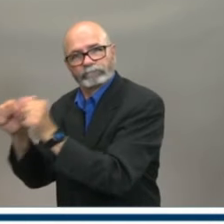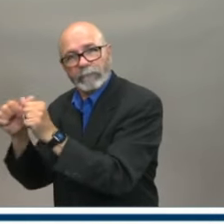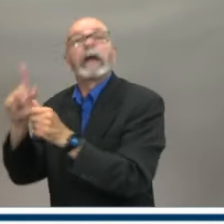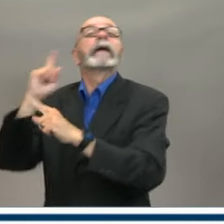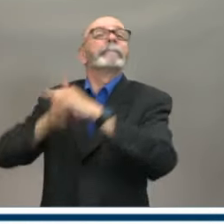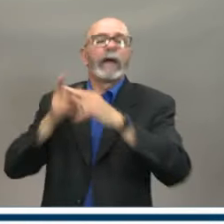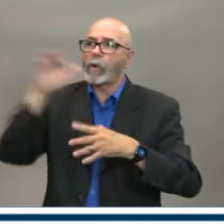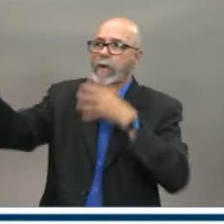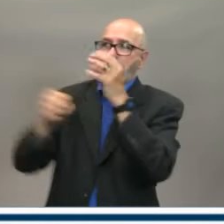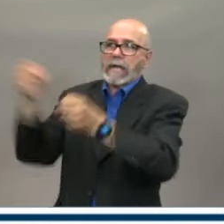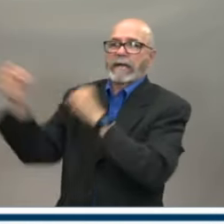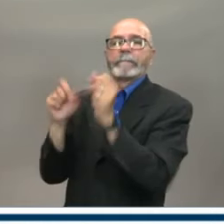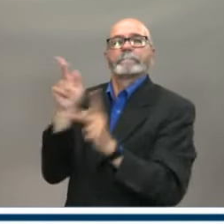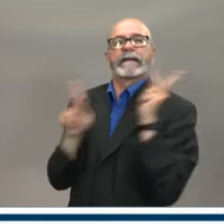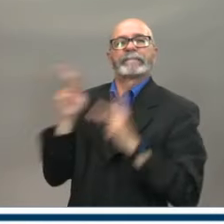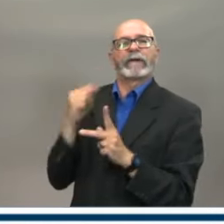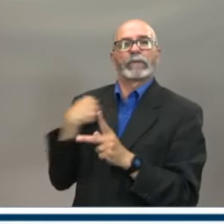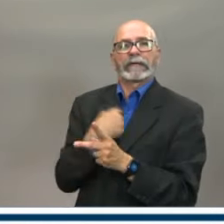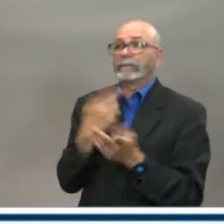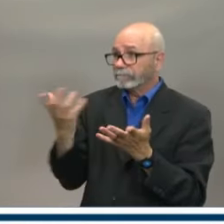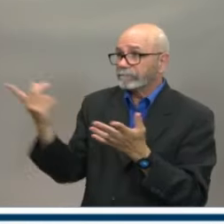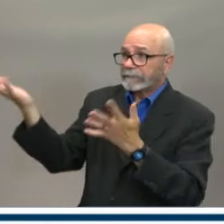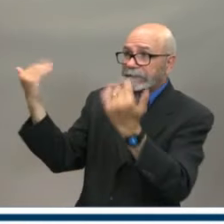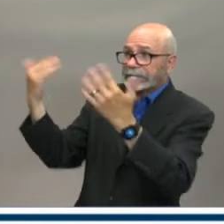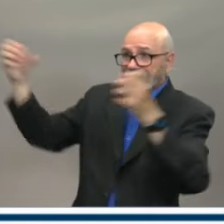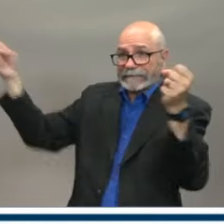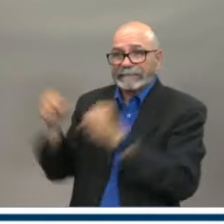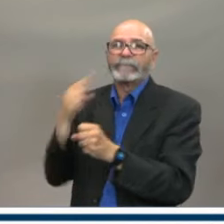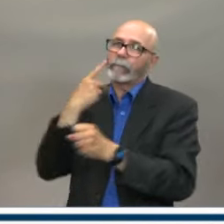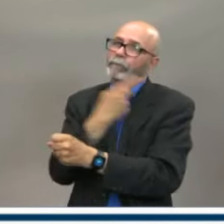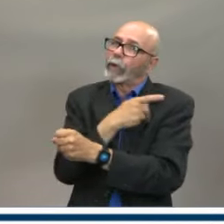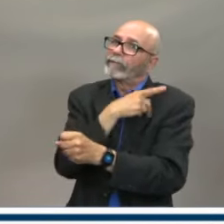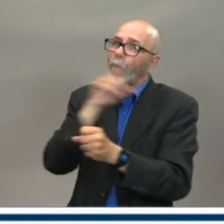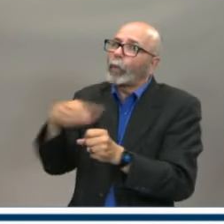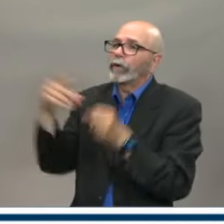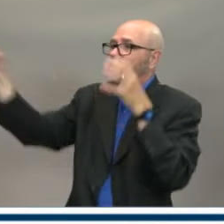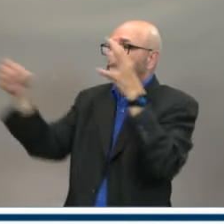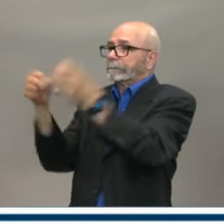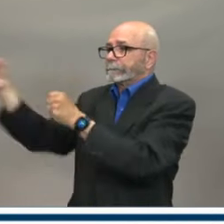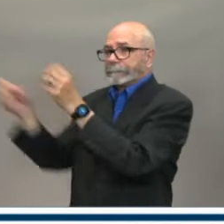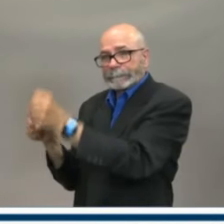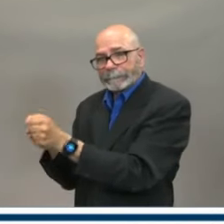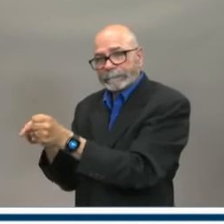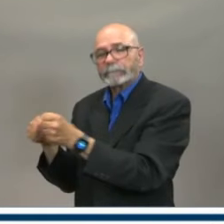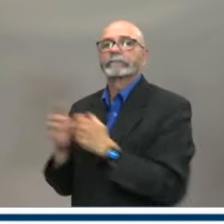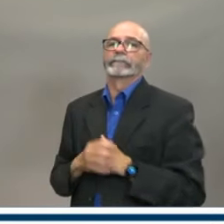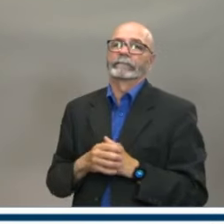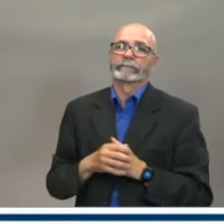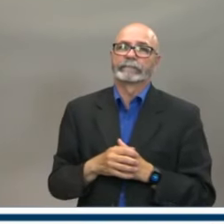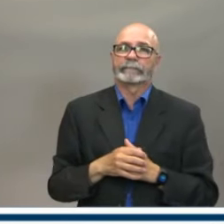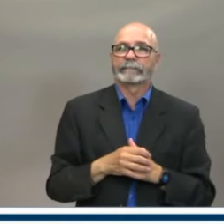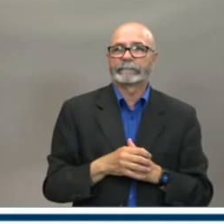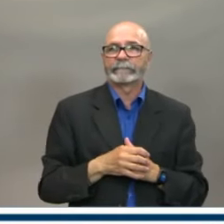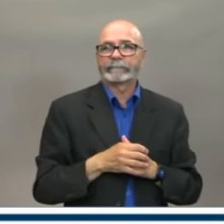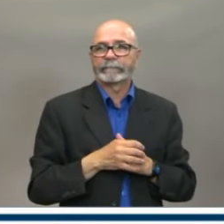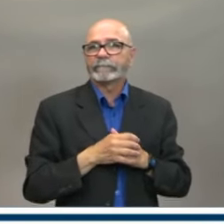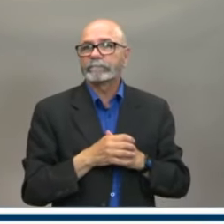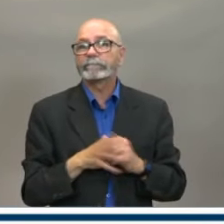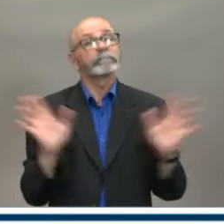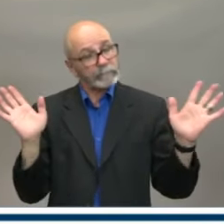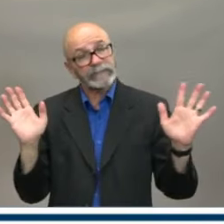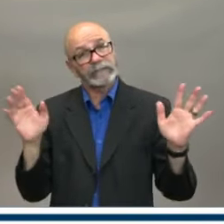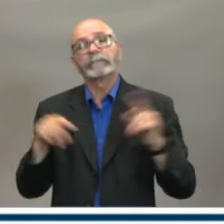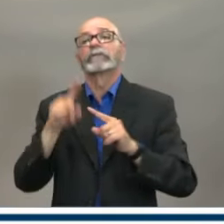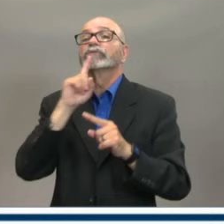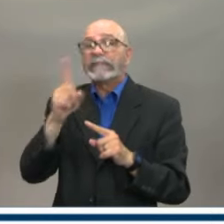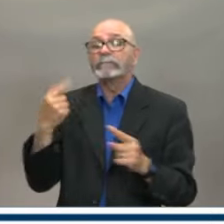our sons and daughters across the province as we go forward. Listen, we have continued to deal with